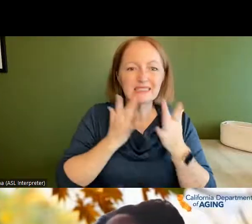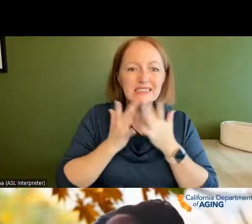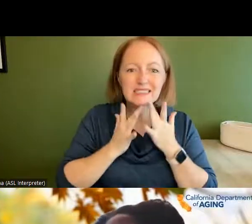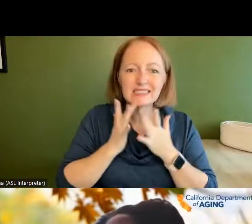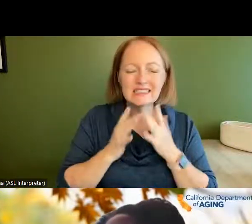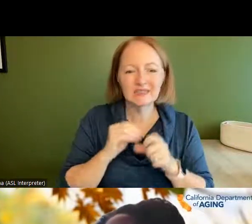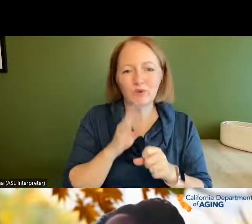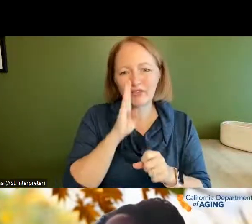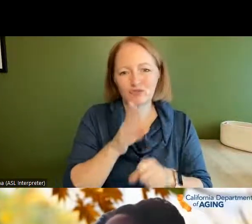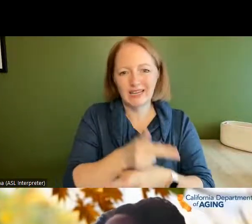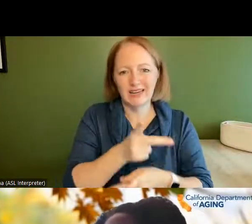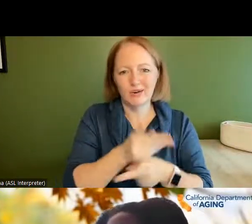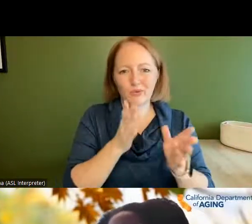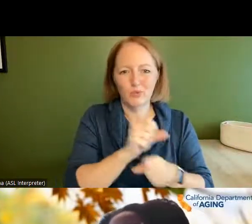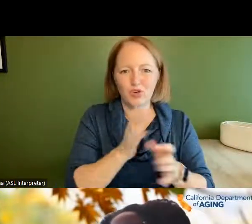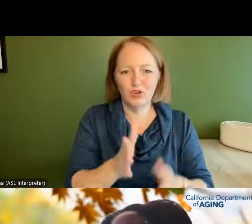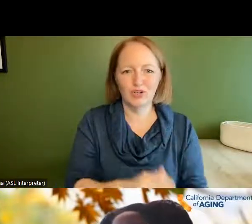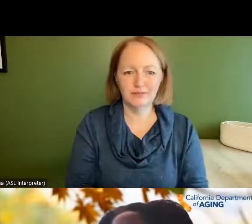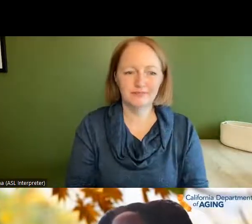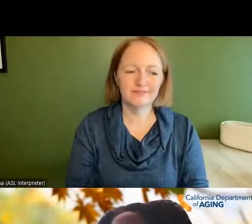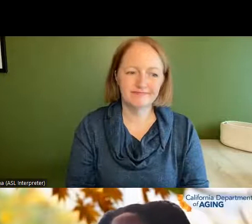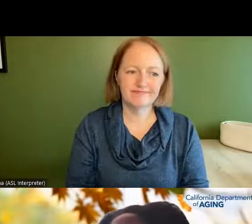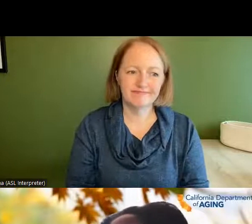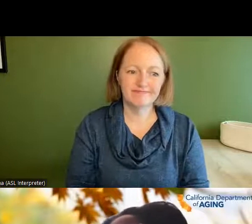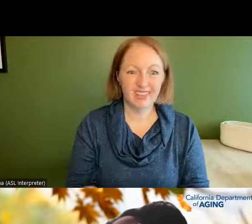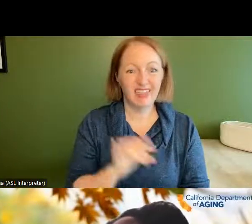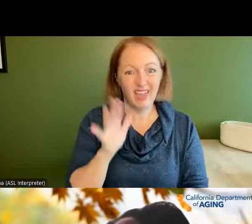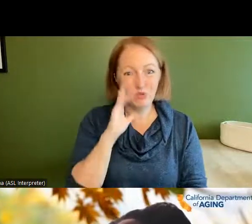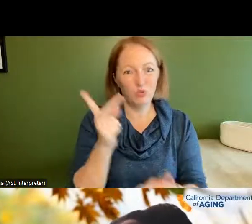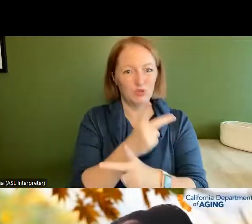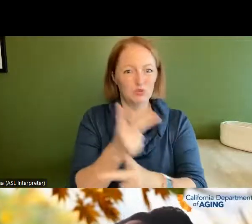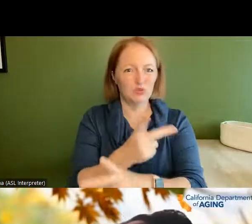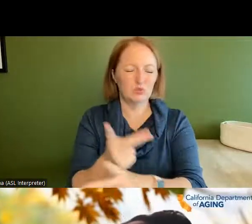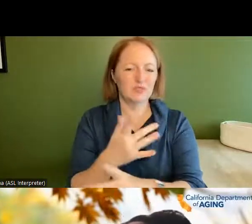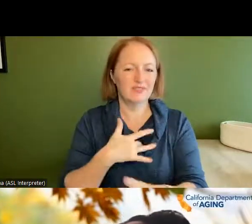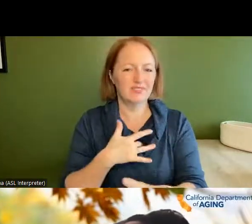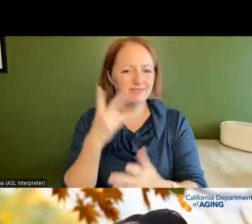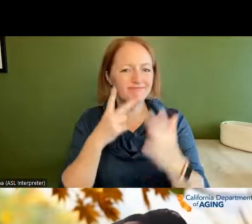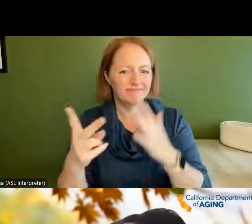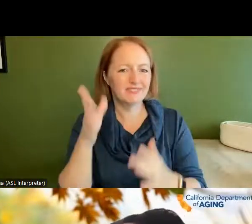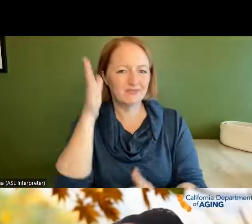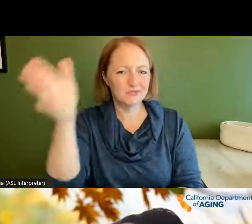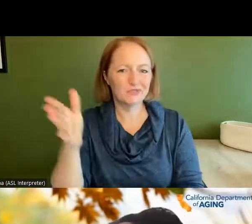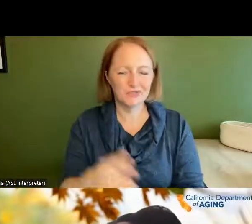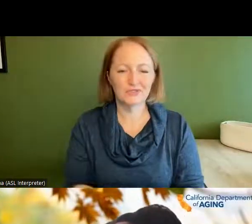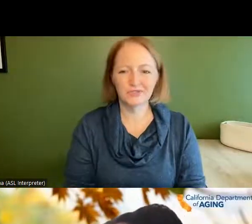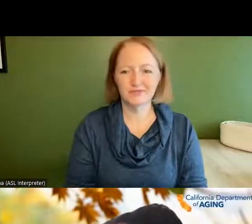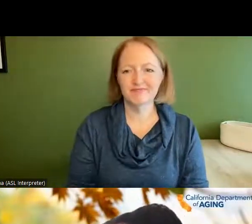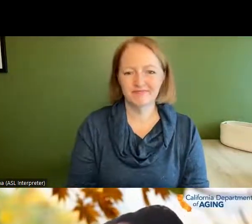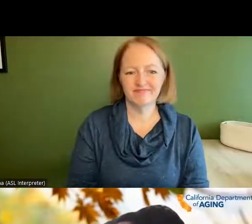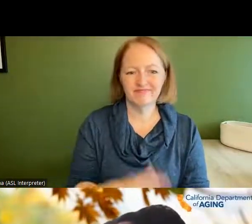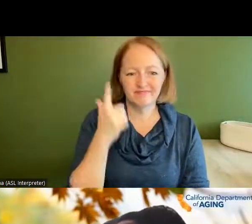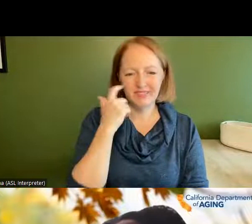the direct care workforce sector. And that's only projected to grow more dire in the future with the